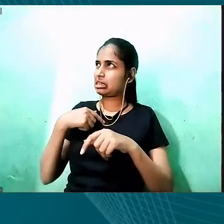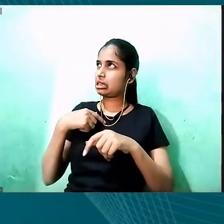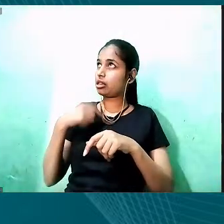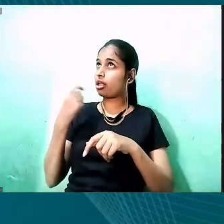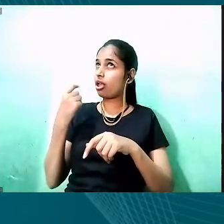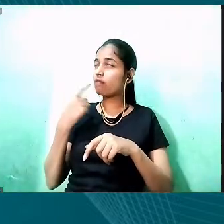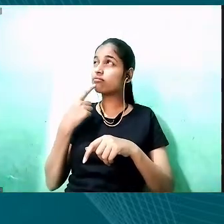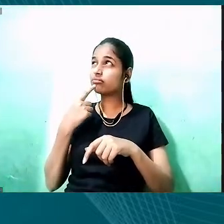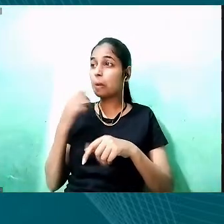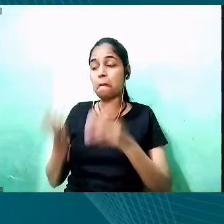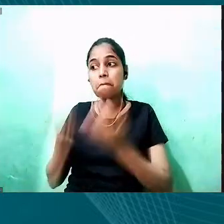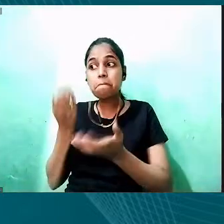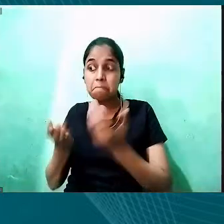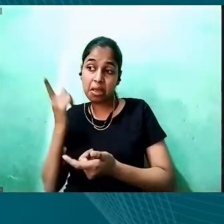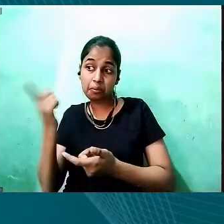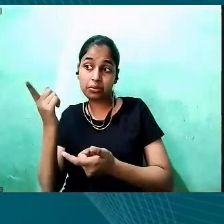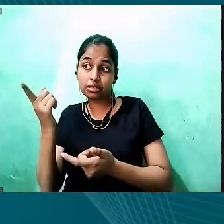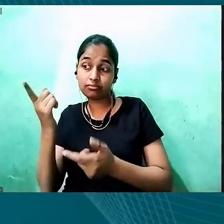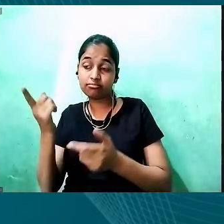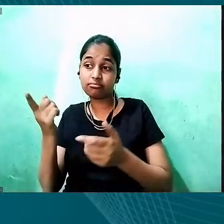hippo,